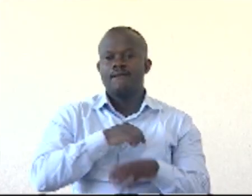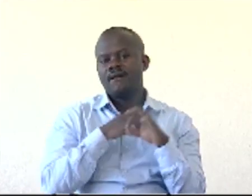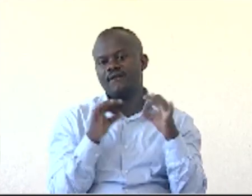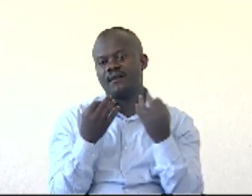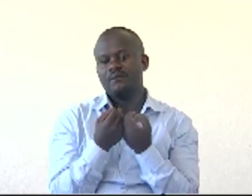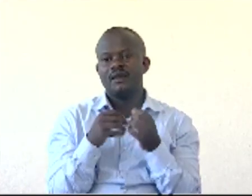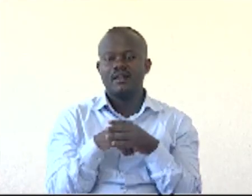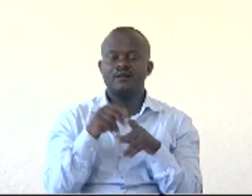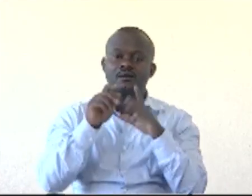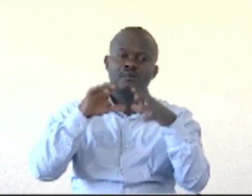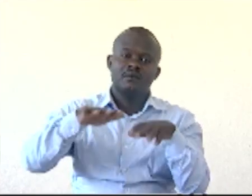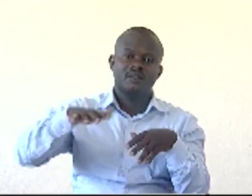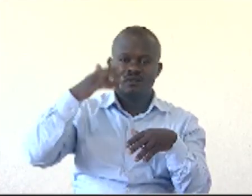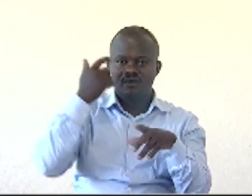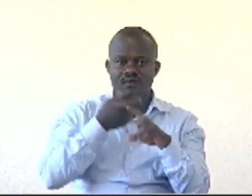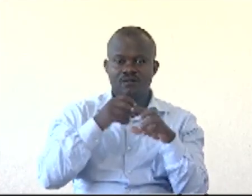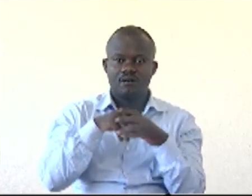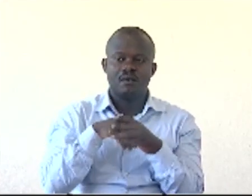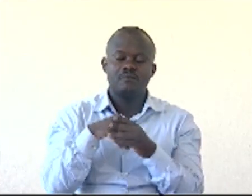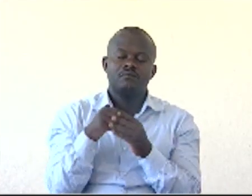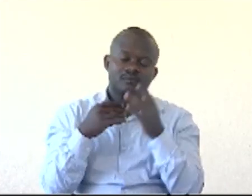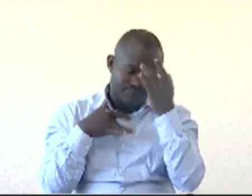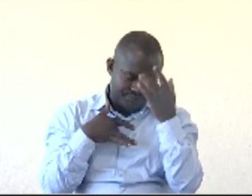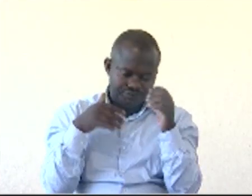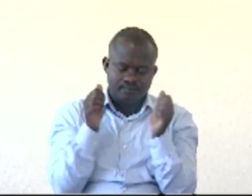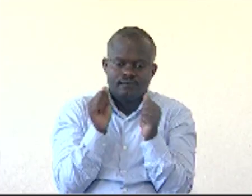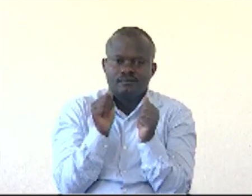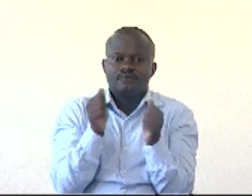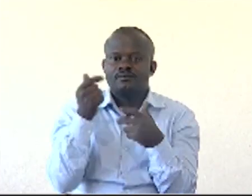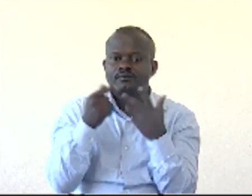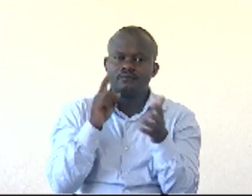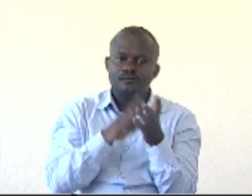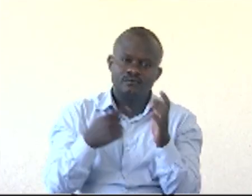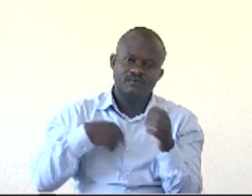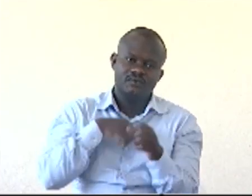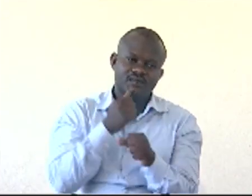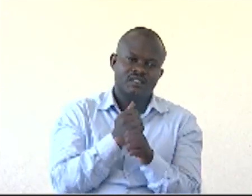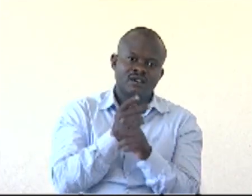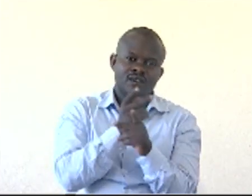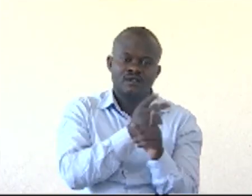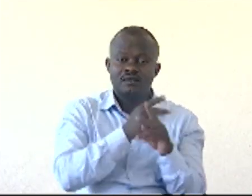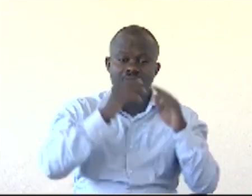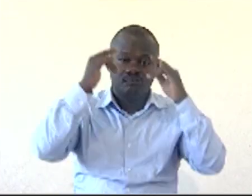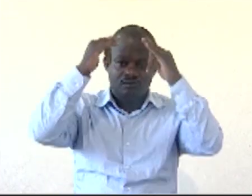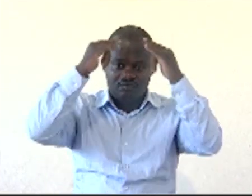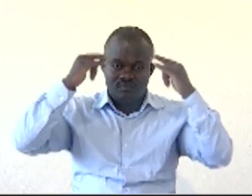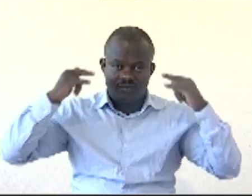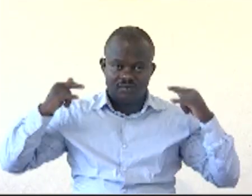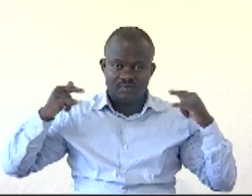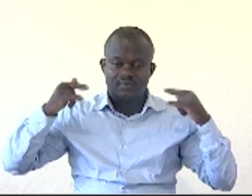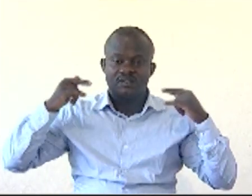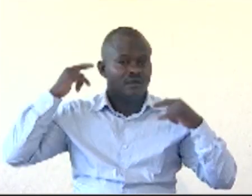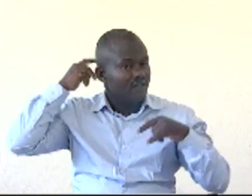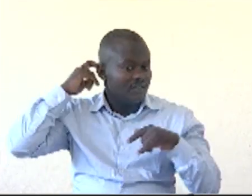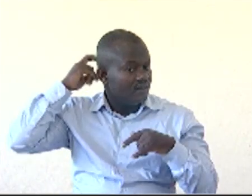and community from malaria? This is what we can do. Keep mosquitoes from